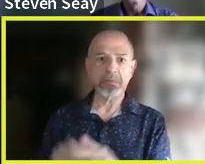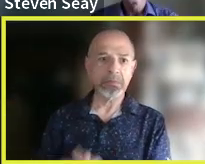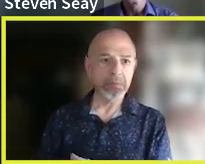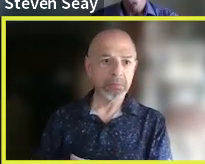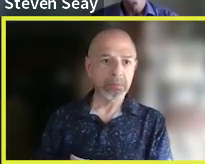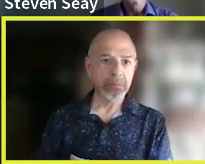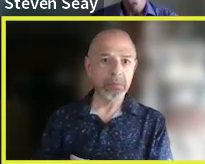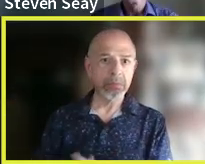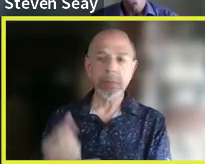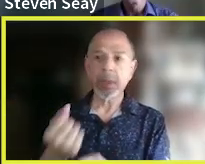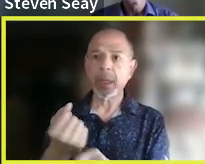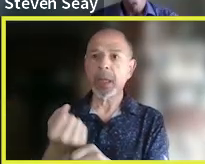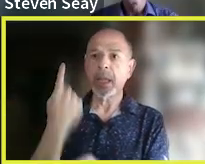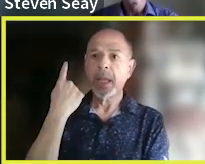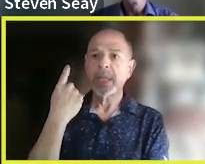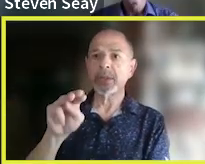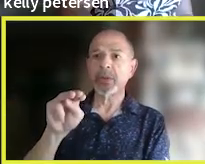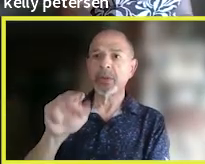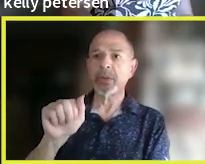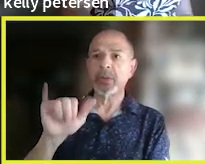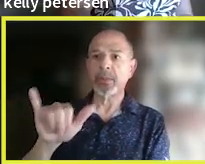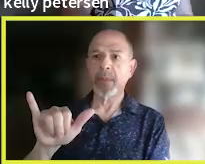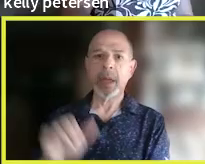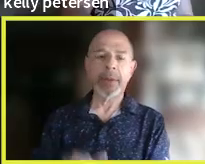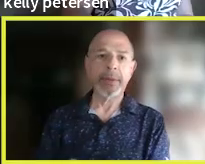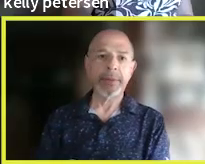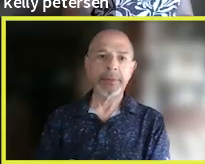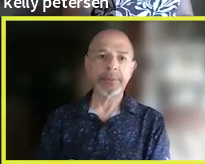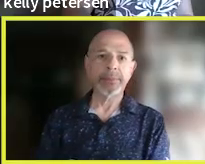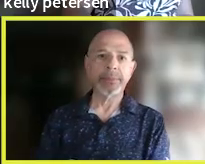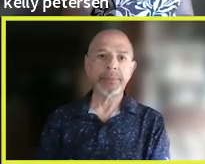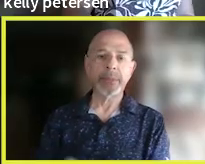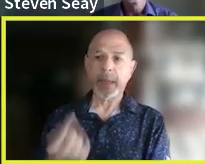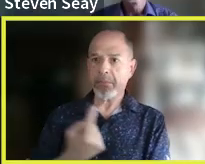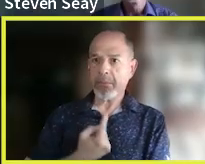Last May, I had a concert with the chorus of Kent County, and I did a solo.